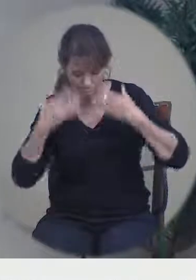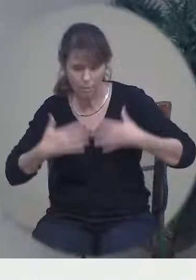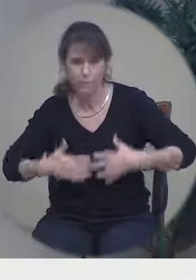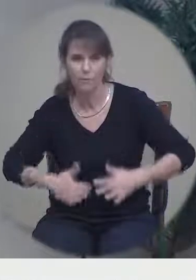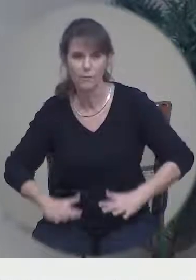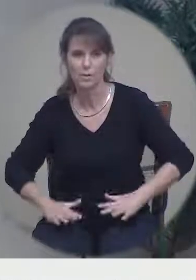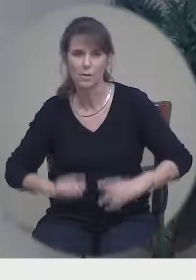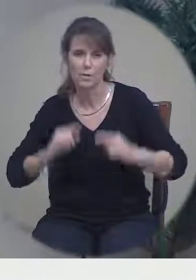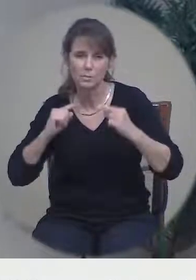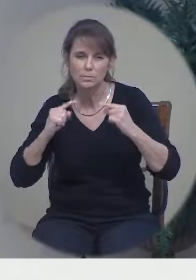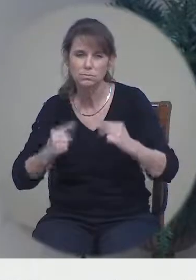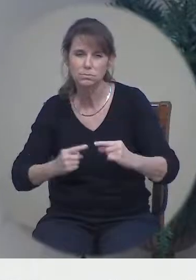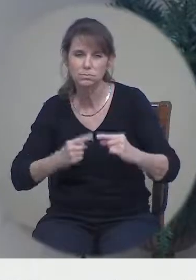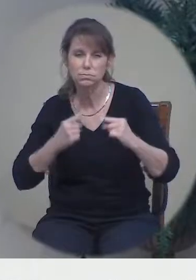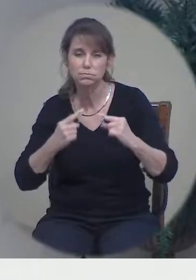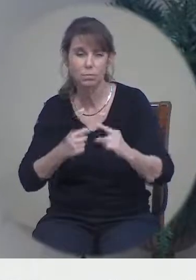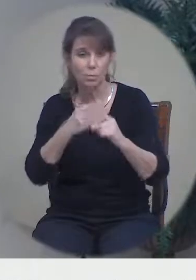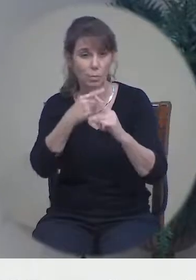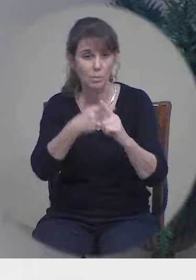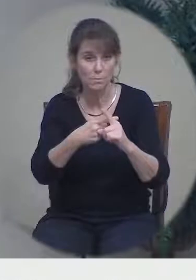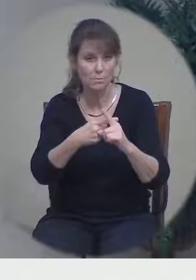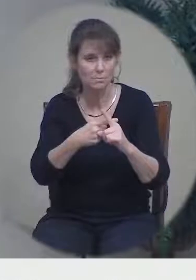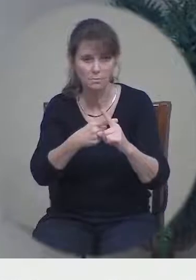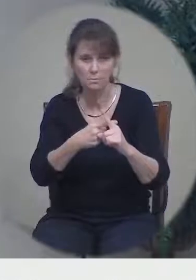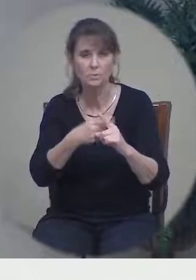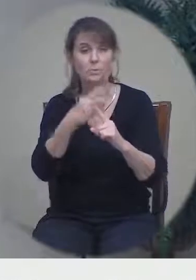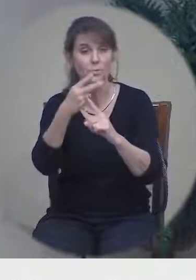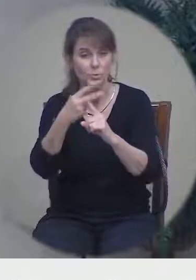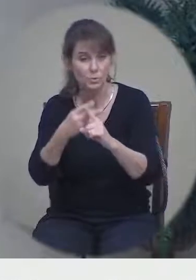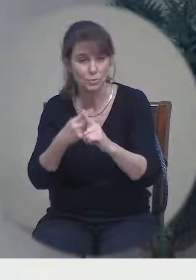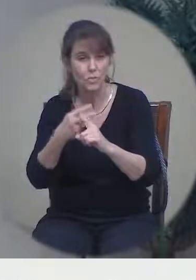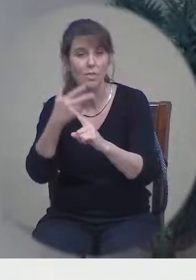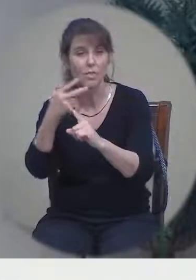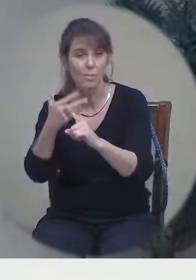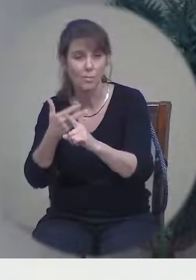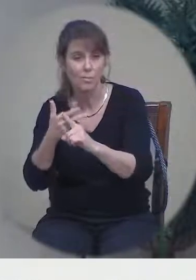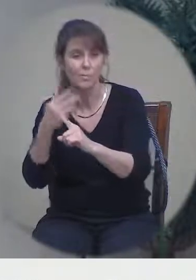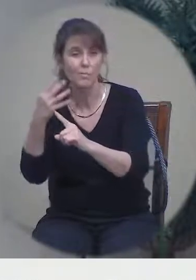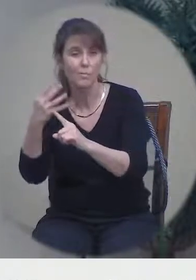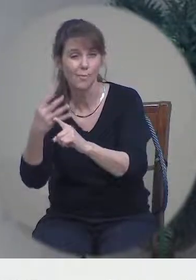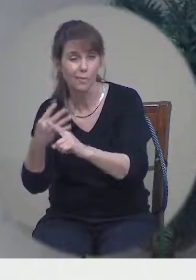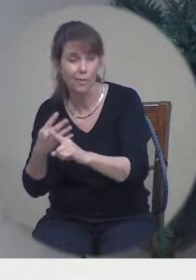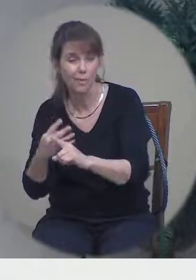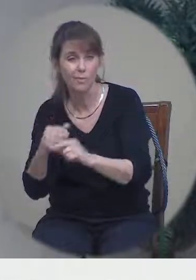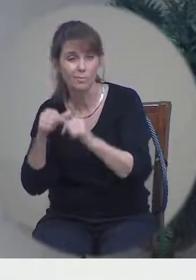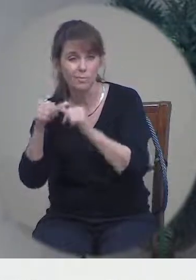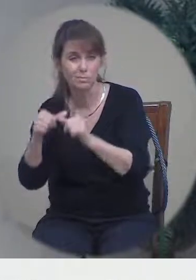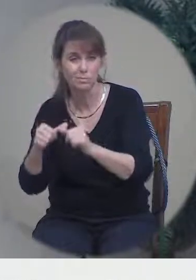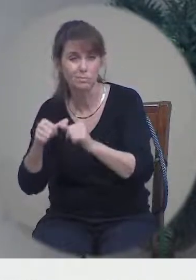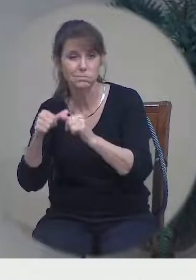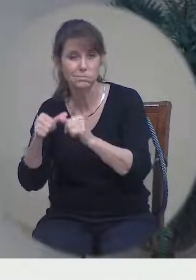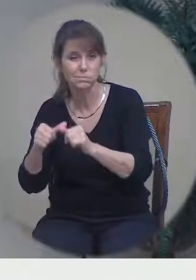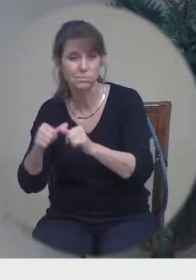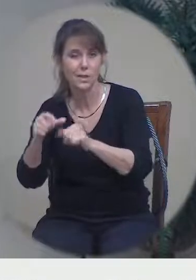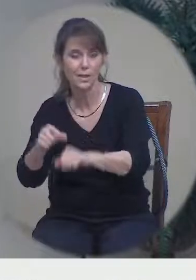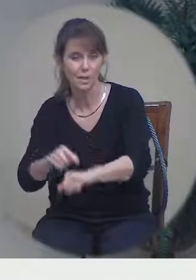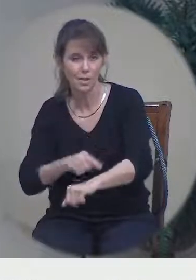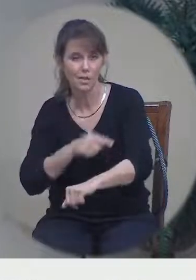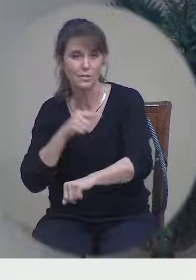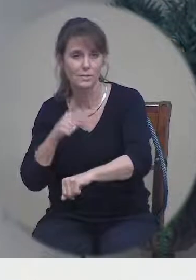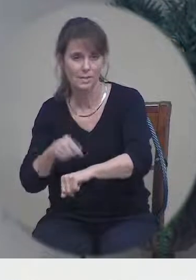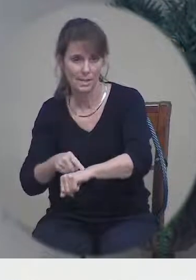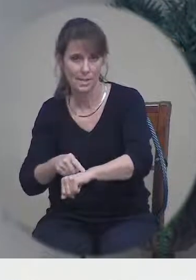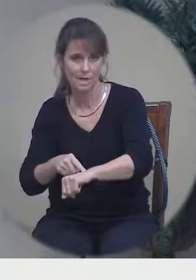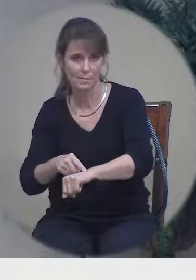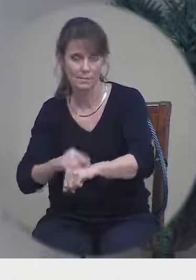this lasted for months. I think that was one of the cool things as I was kind of reading through this to try to wrap my mind around